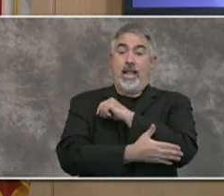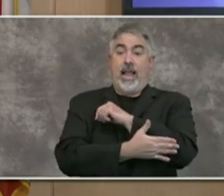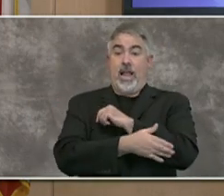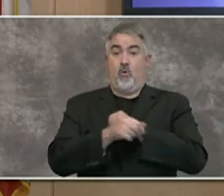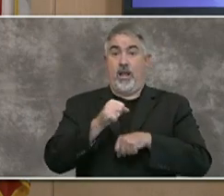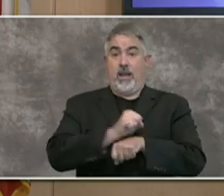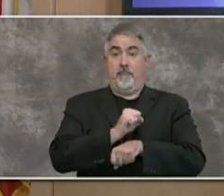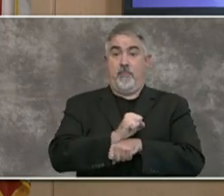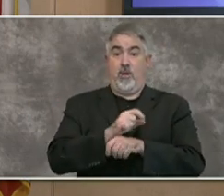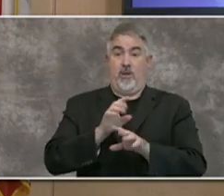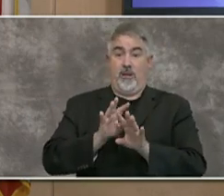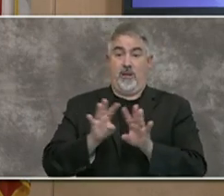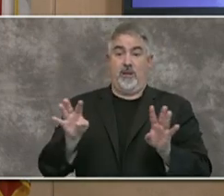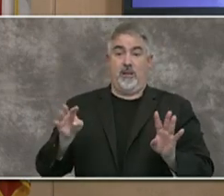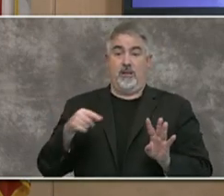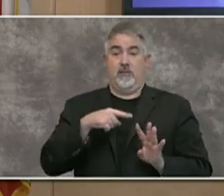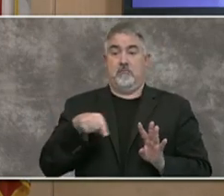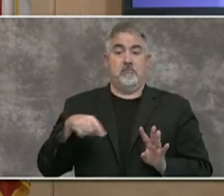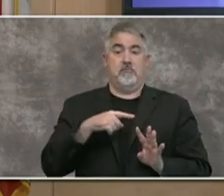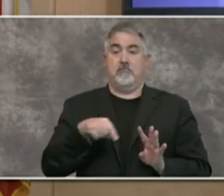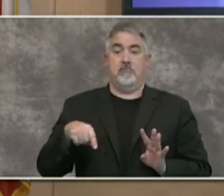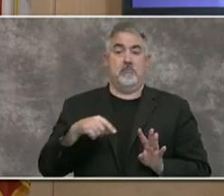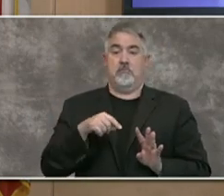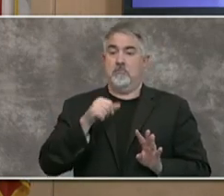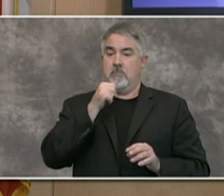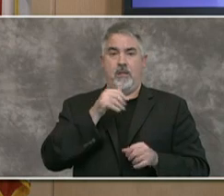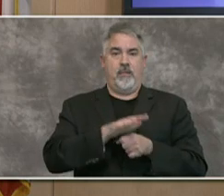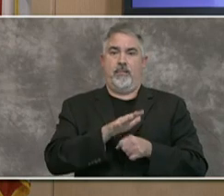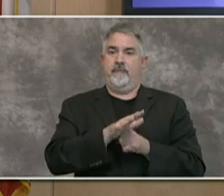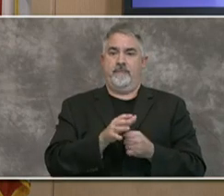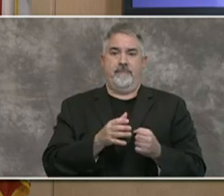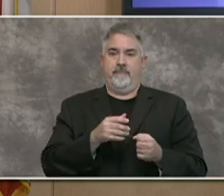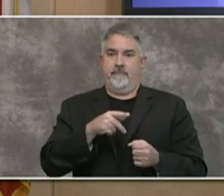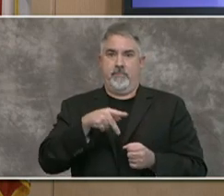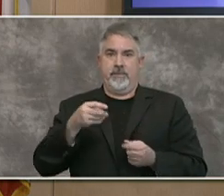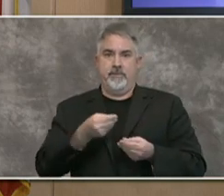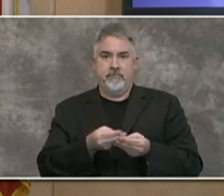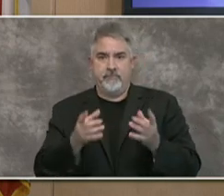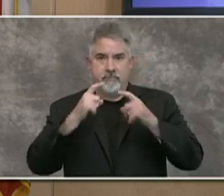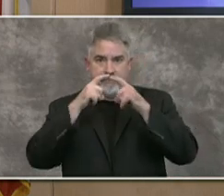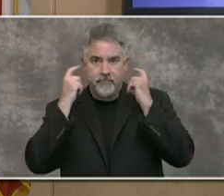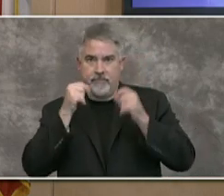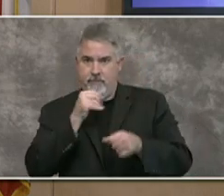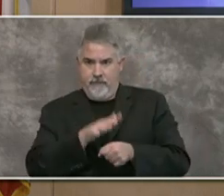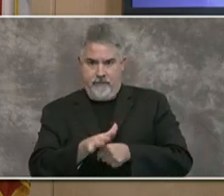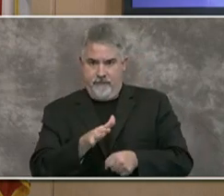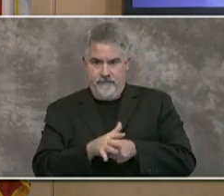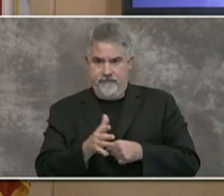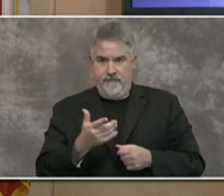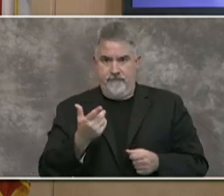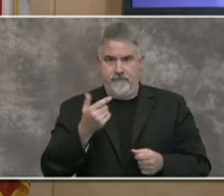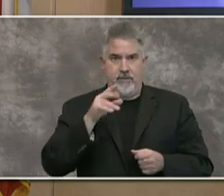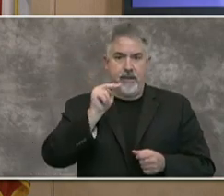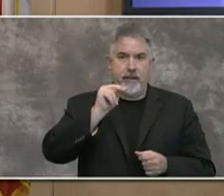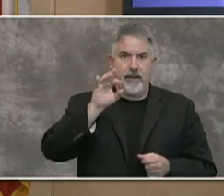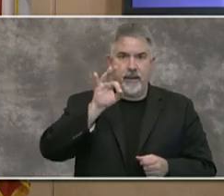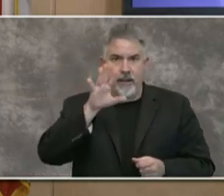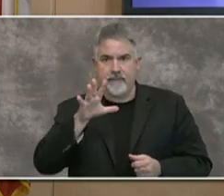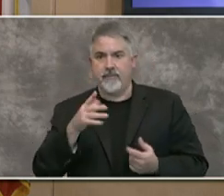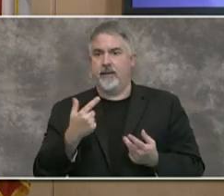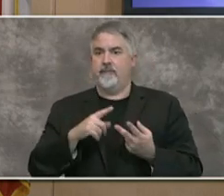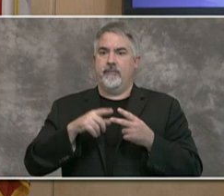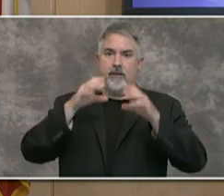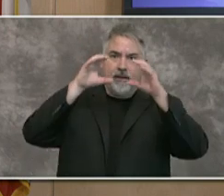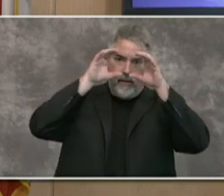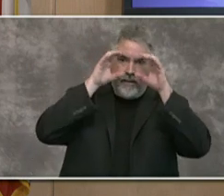is providing adequate access to personal protective equipment, especially N95 respirator masks and eye protection.